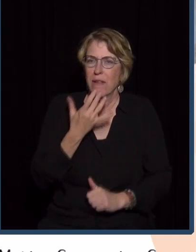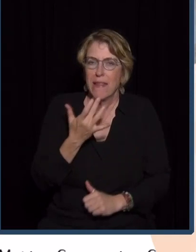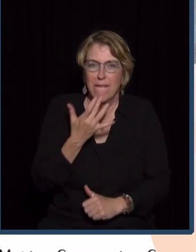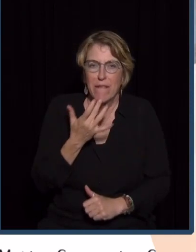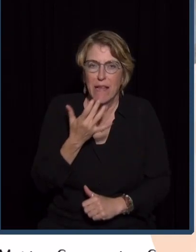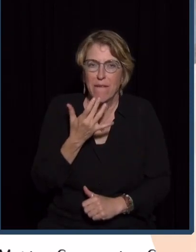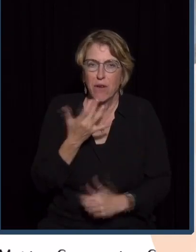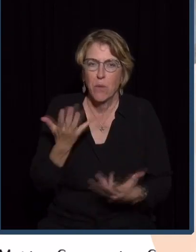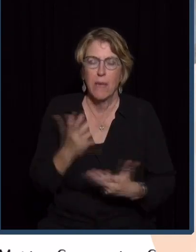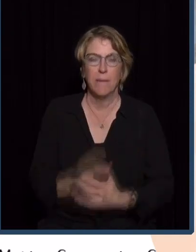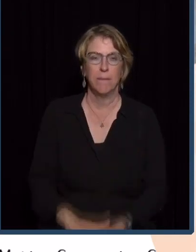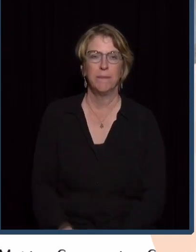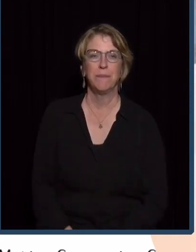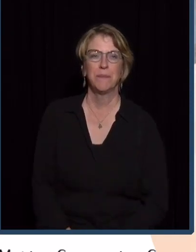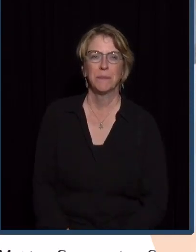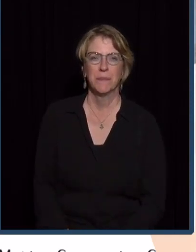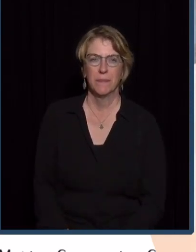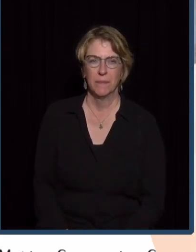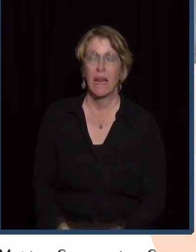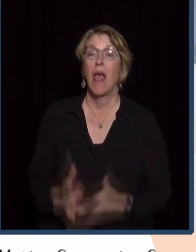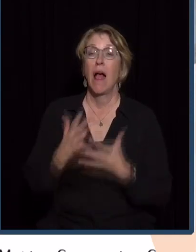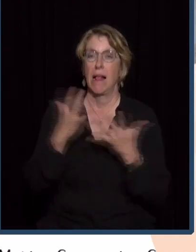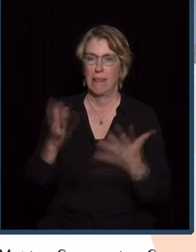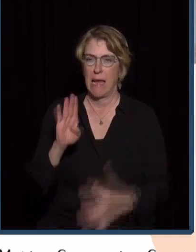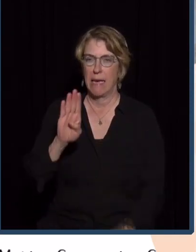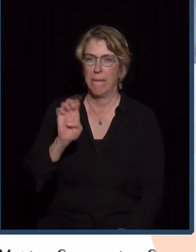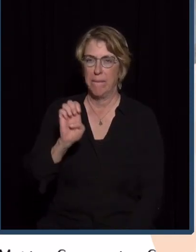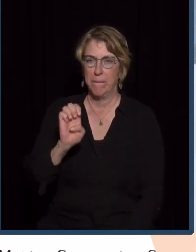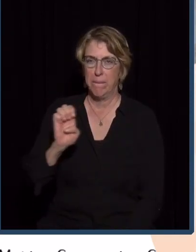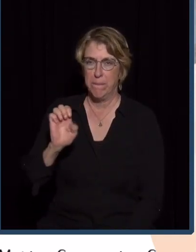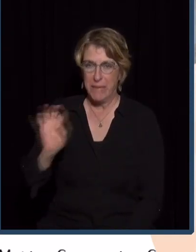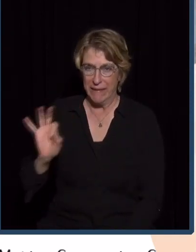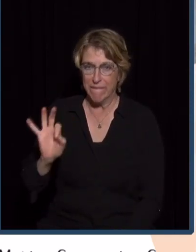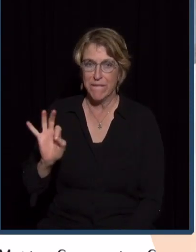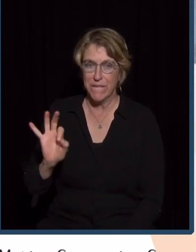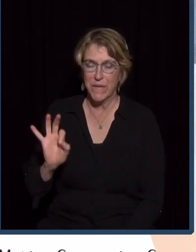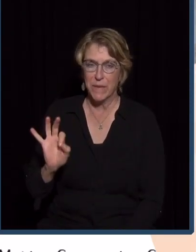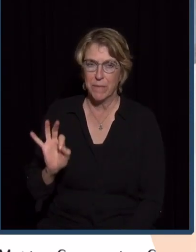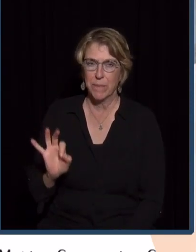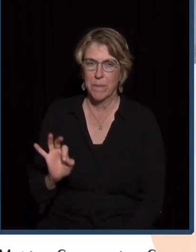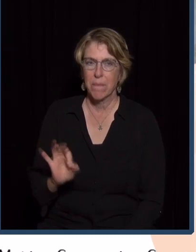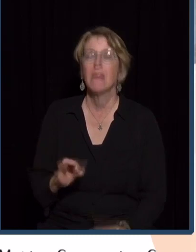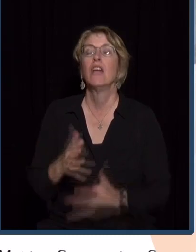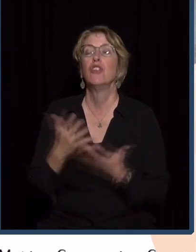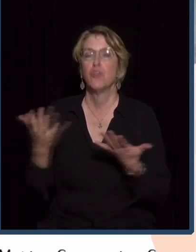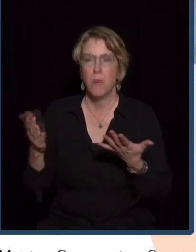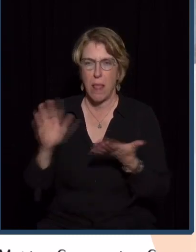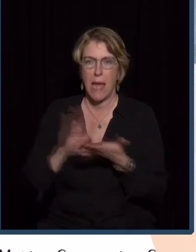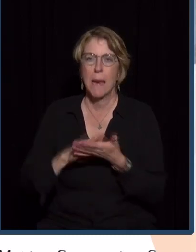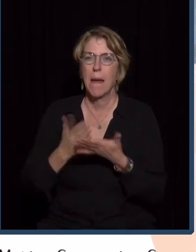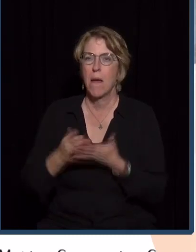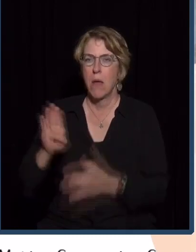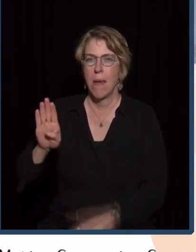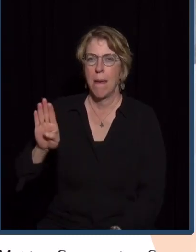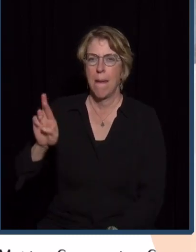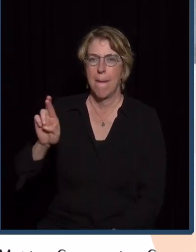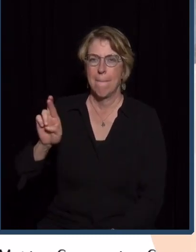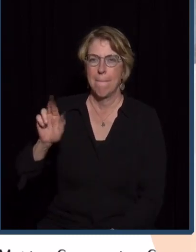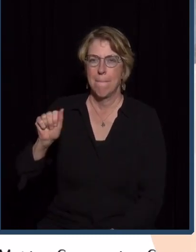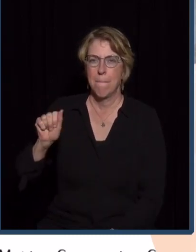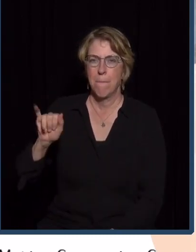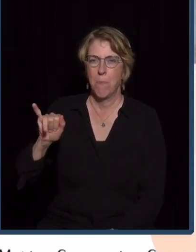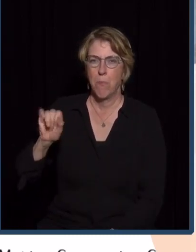short ribs. All right, so lots of beef because we're feeding a lot of people. So we have lots of braising to do. That's a technique of cooking in